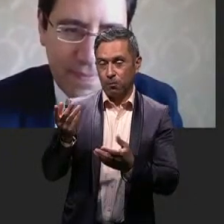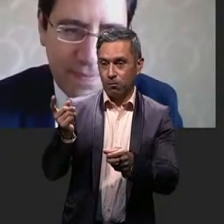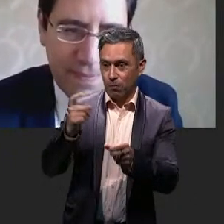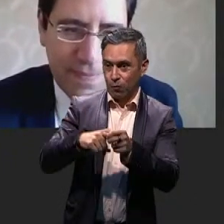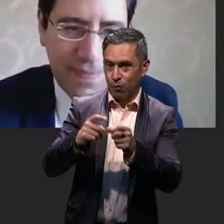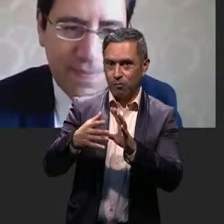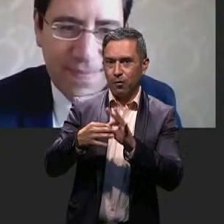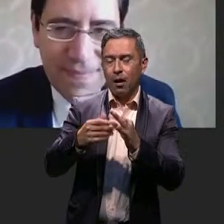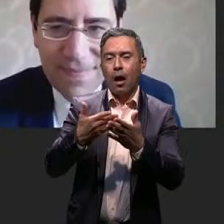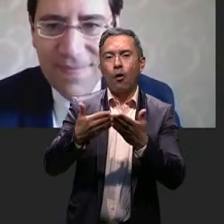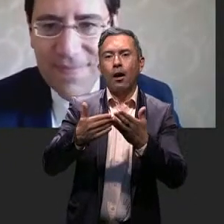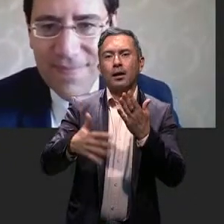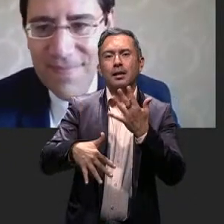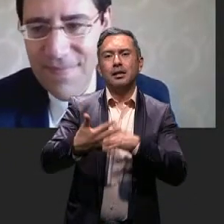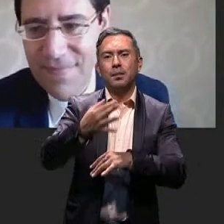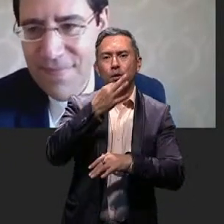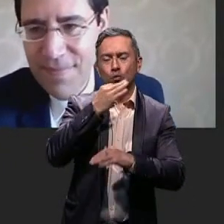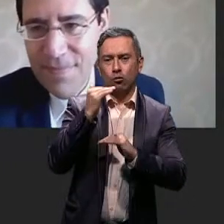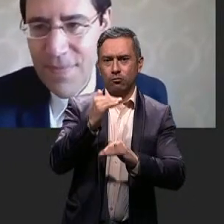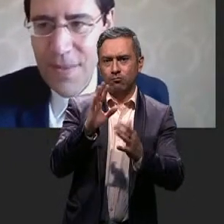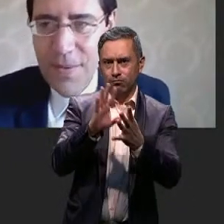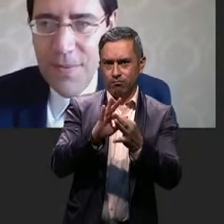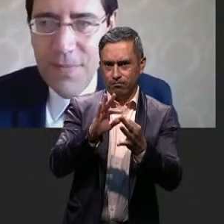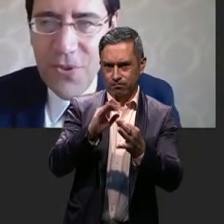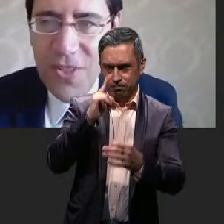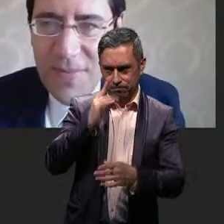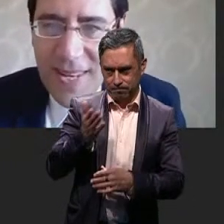us. The floor is yours. You have 15 minutes.